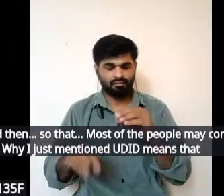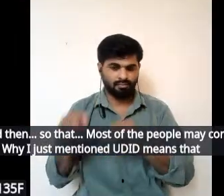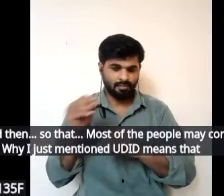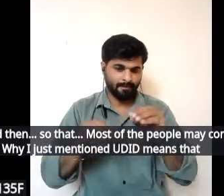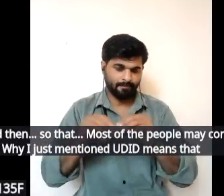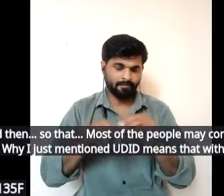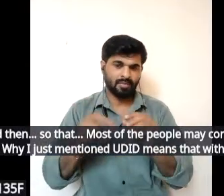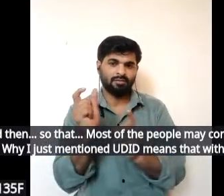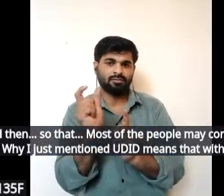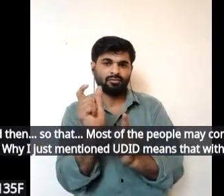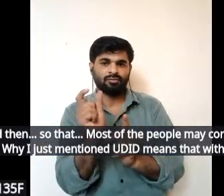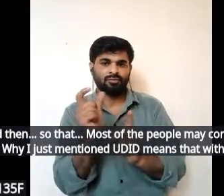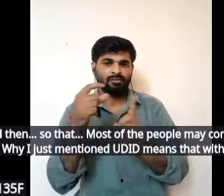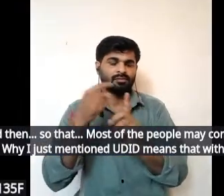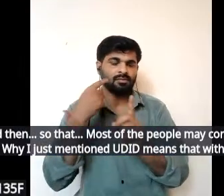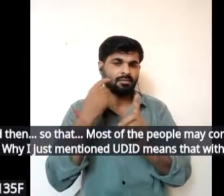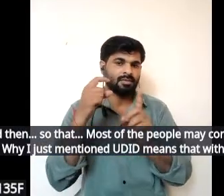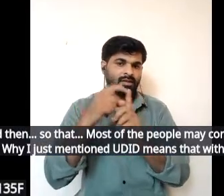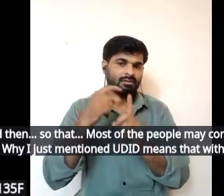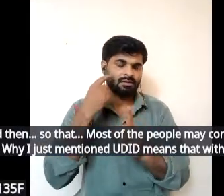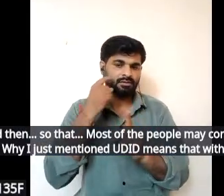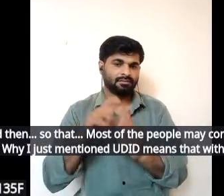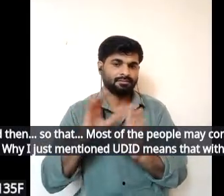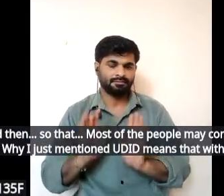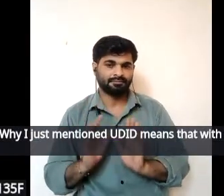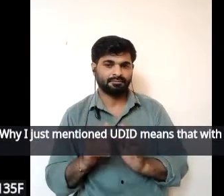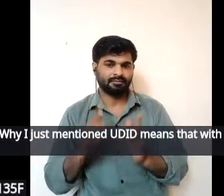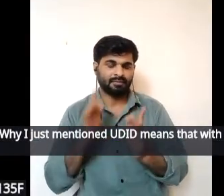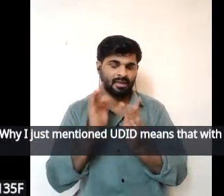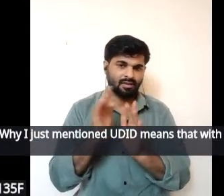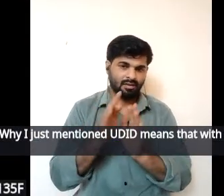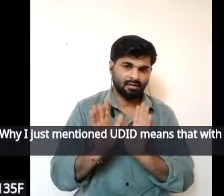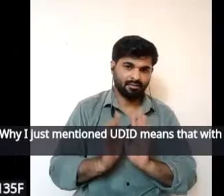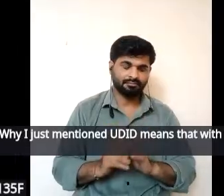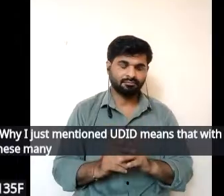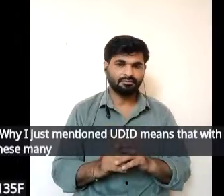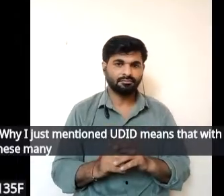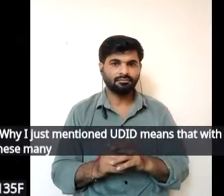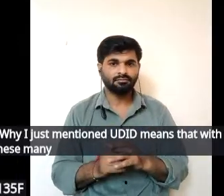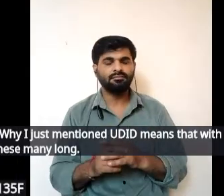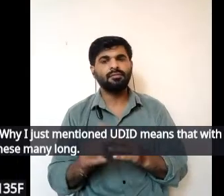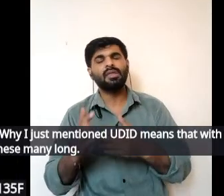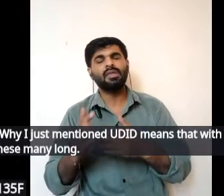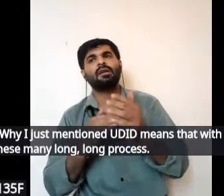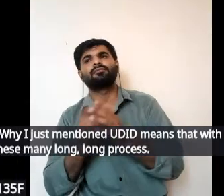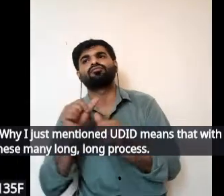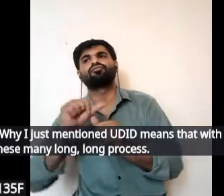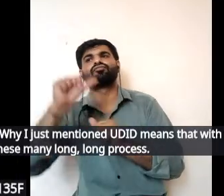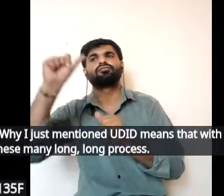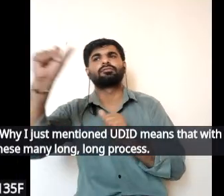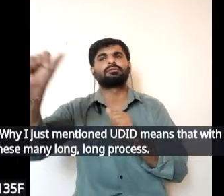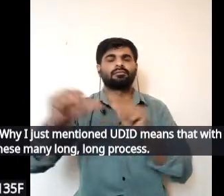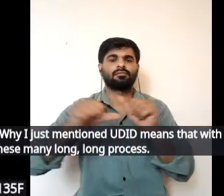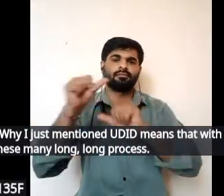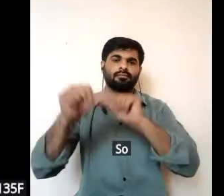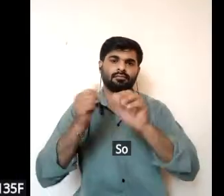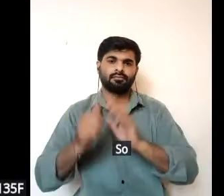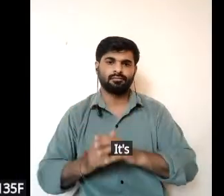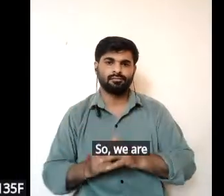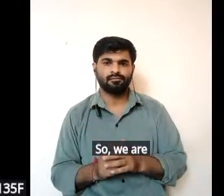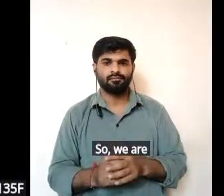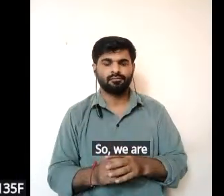with the UDID, with the internet, with this many long process. So we